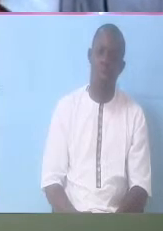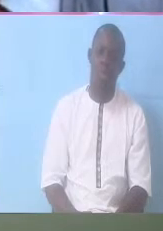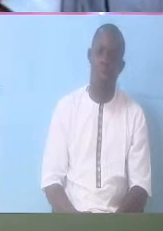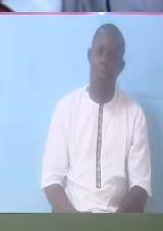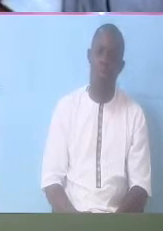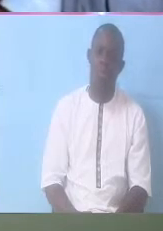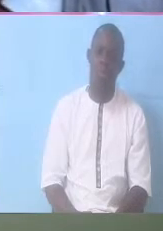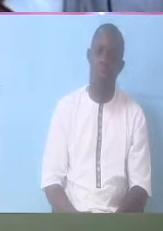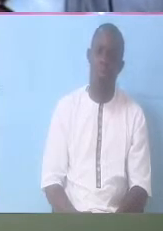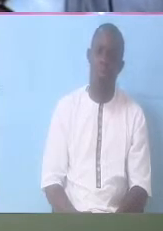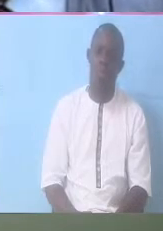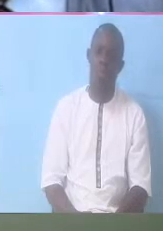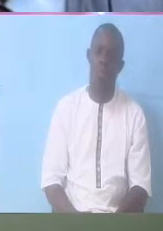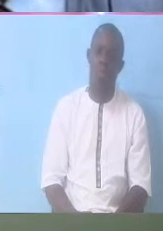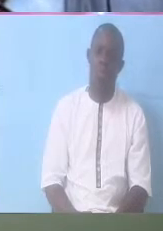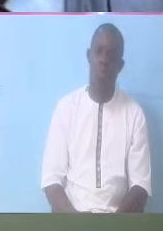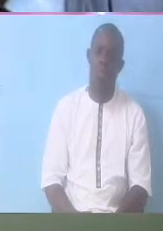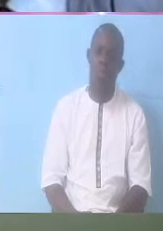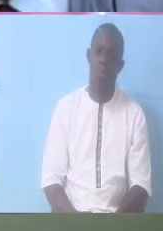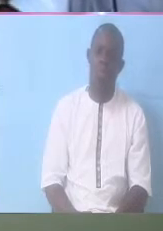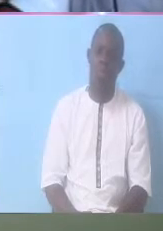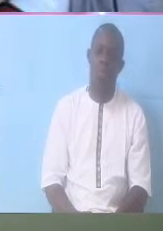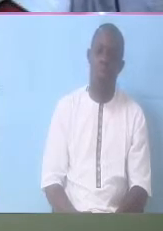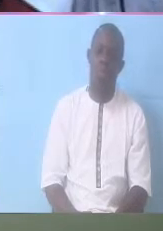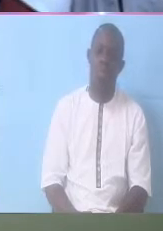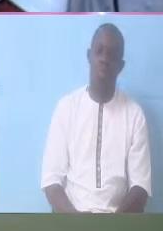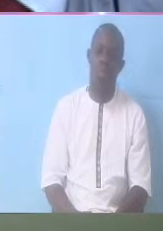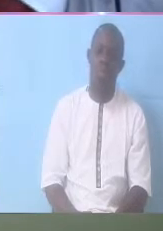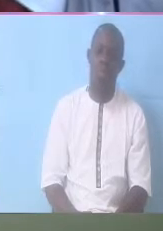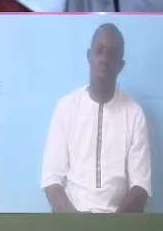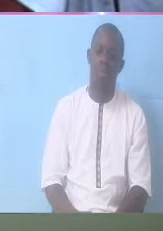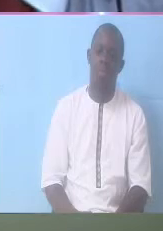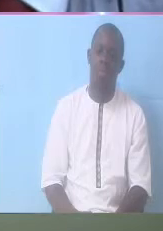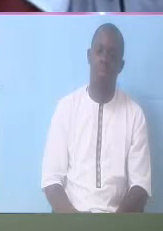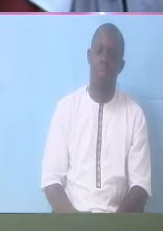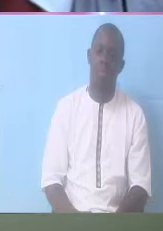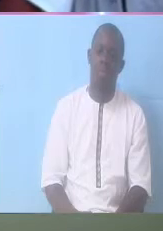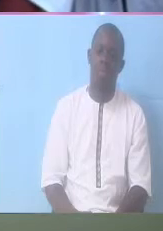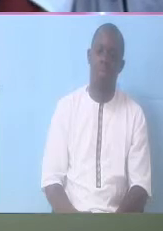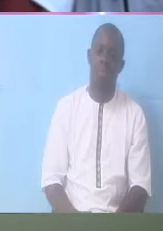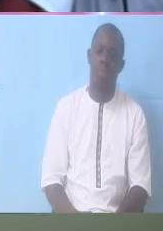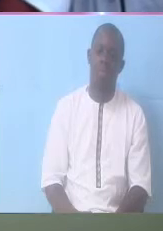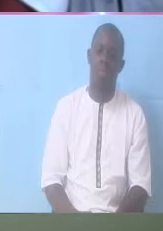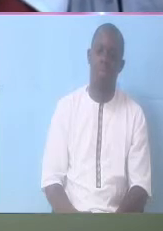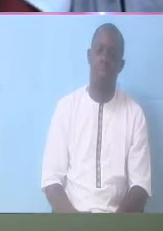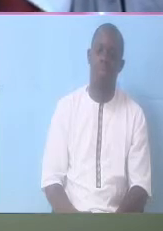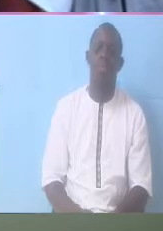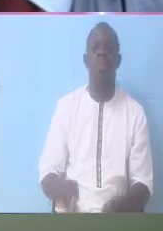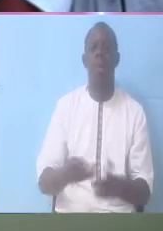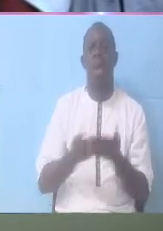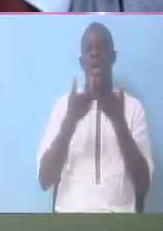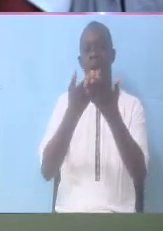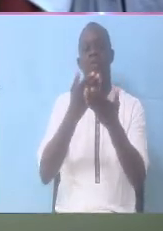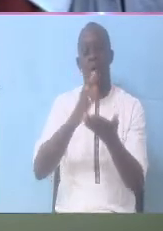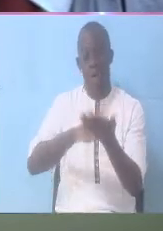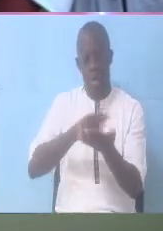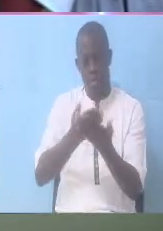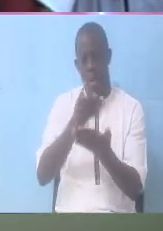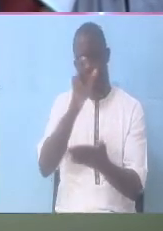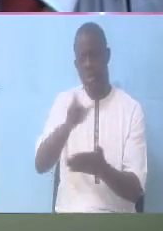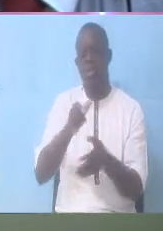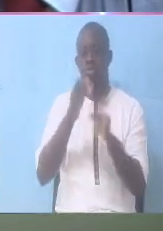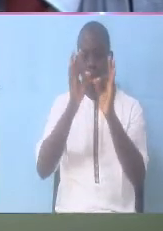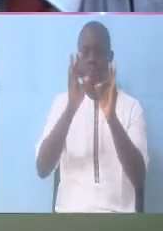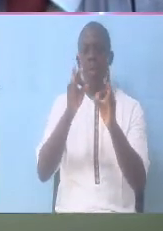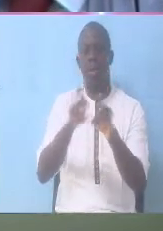for them to just give a gist of what list you're talking about? I think the people need to know. Well, exactly here